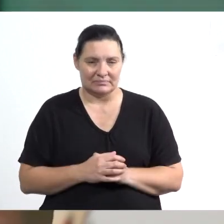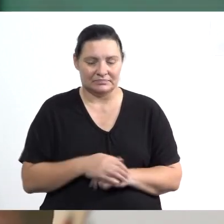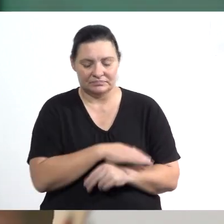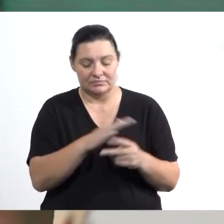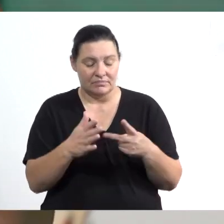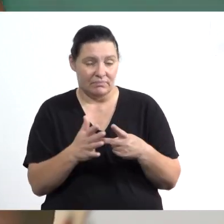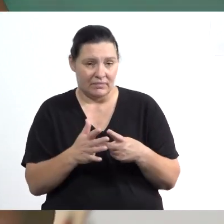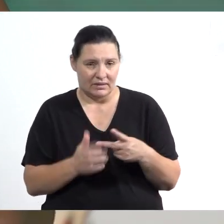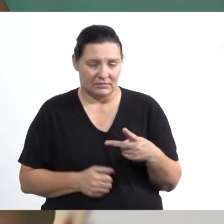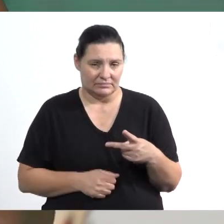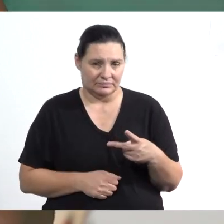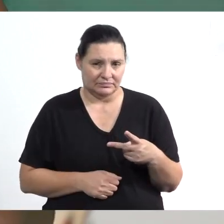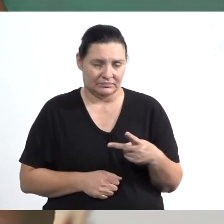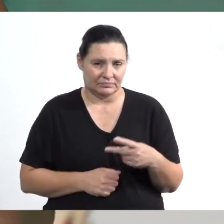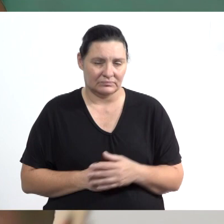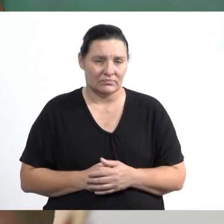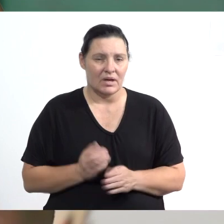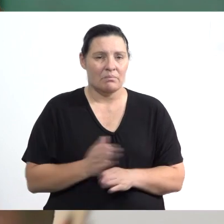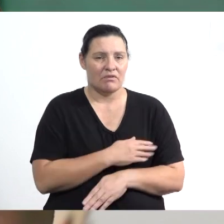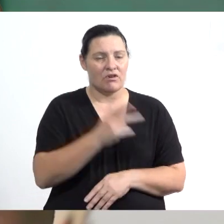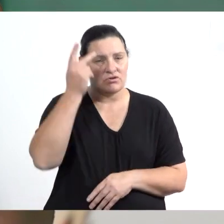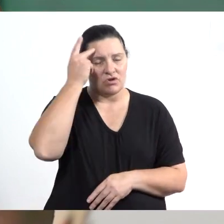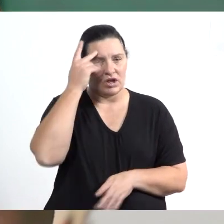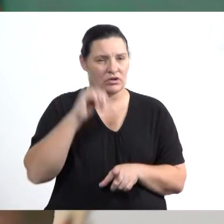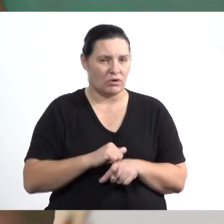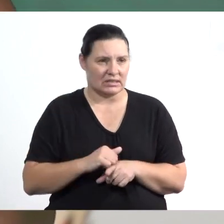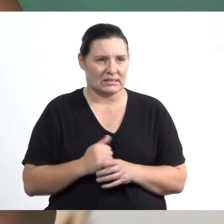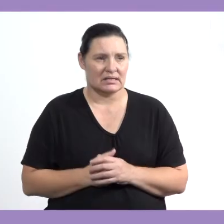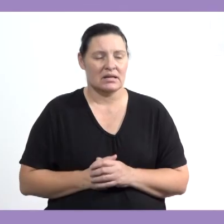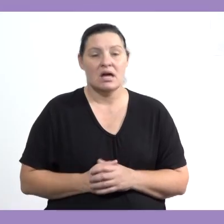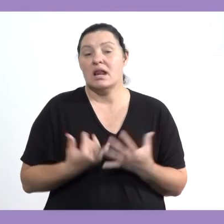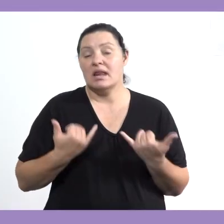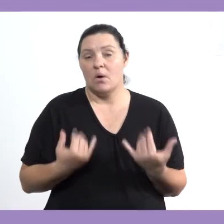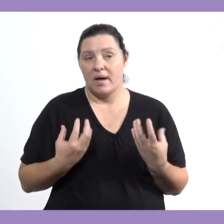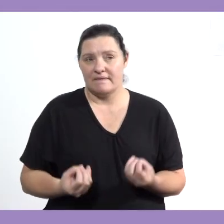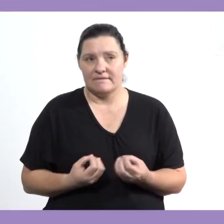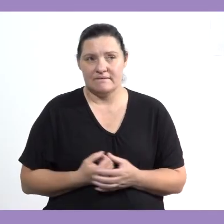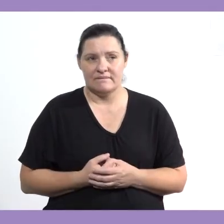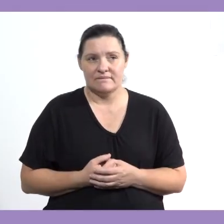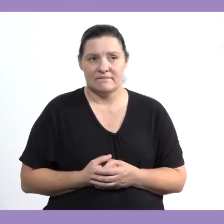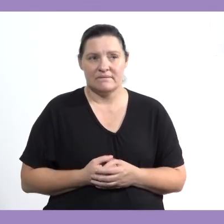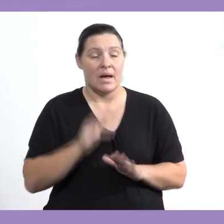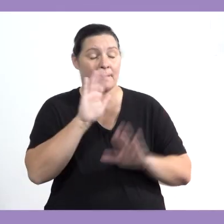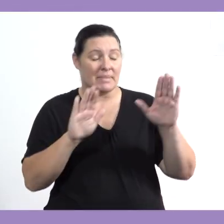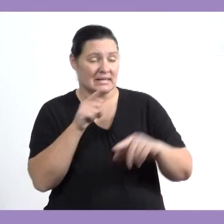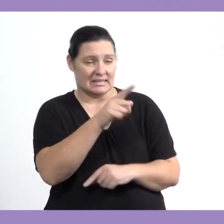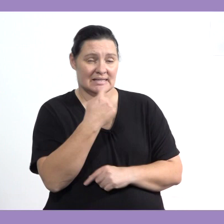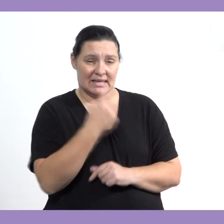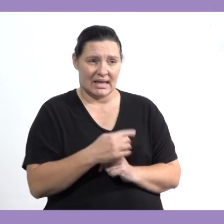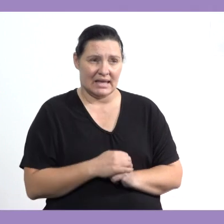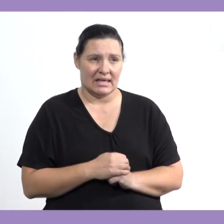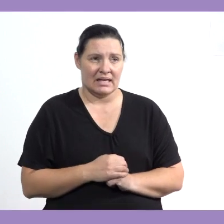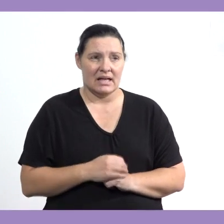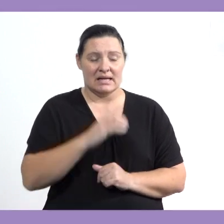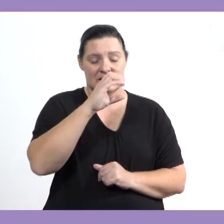pattern. Let's move on to the next pre-knowledge practice. Now we have a pattern